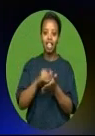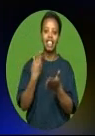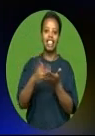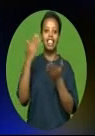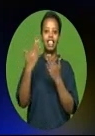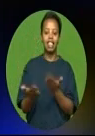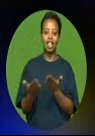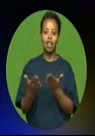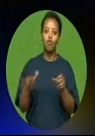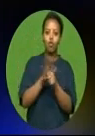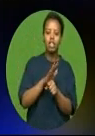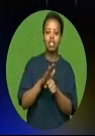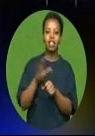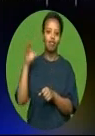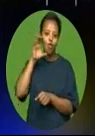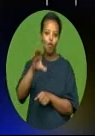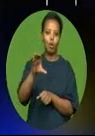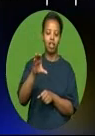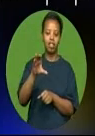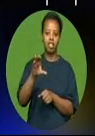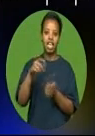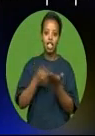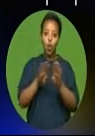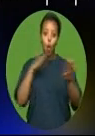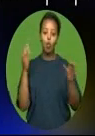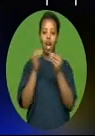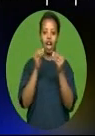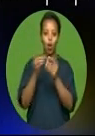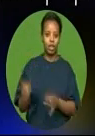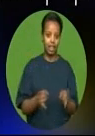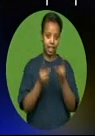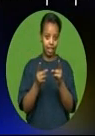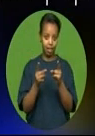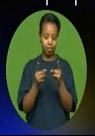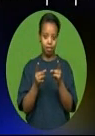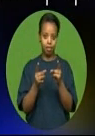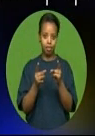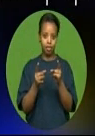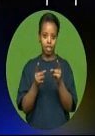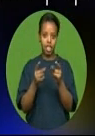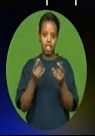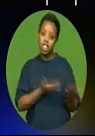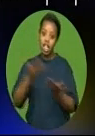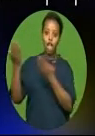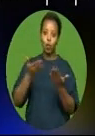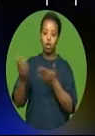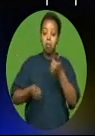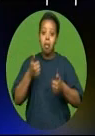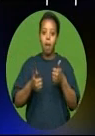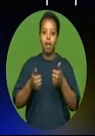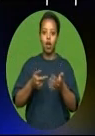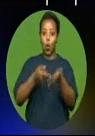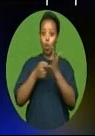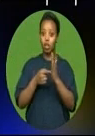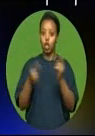seller fulfills his obligation. In the open account scheme, the exporter may be requested